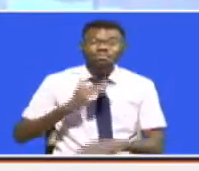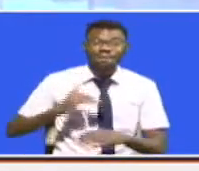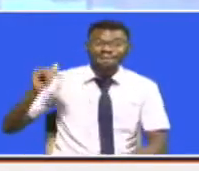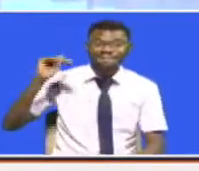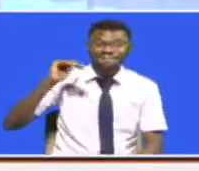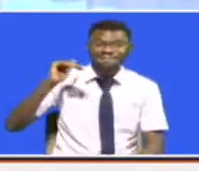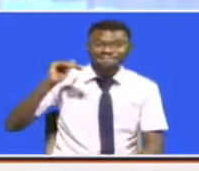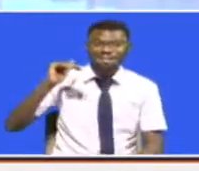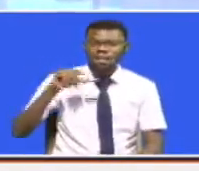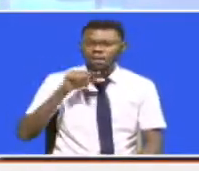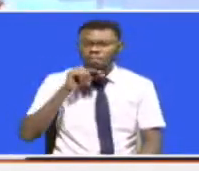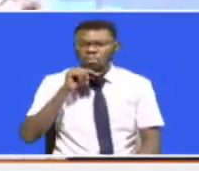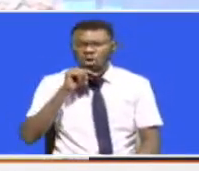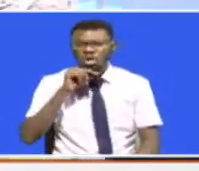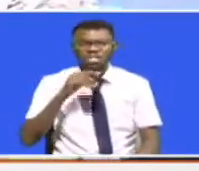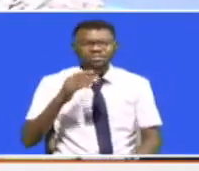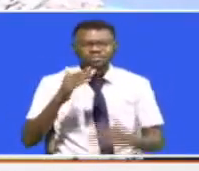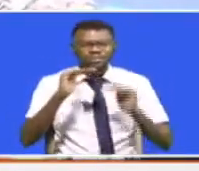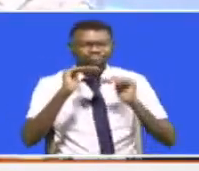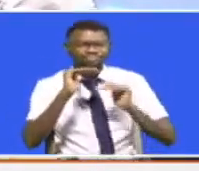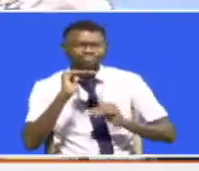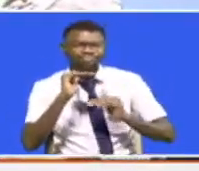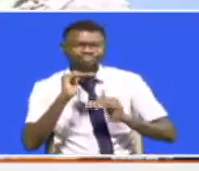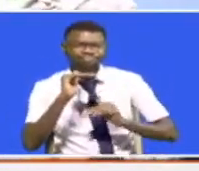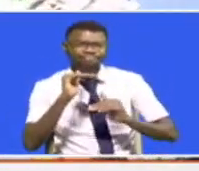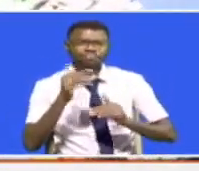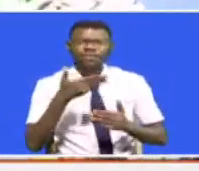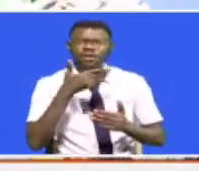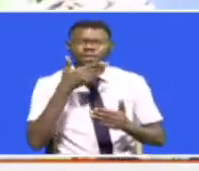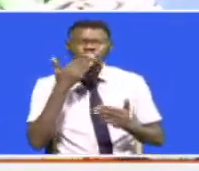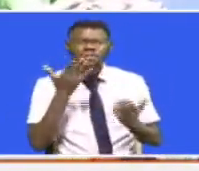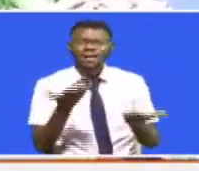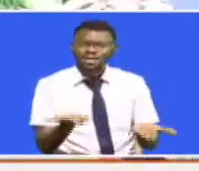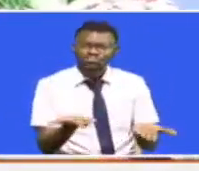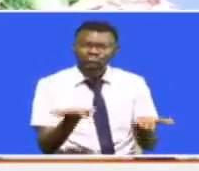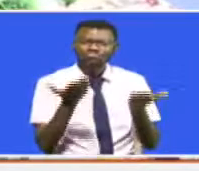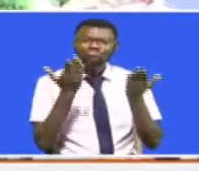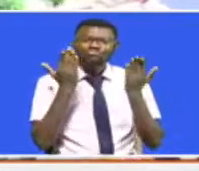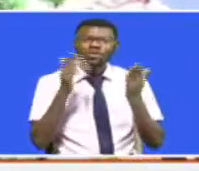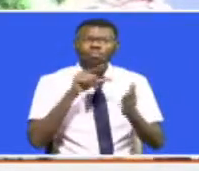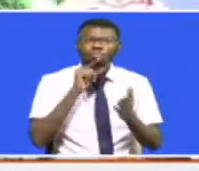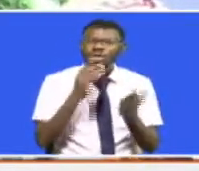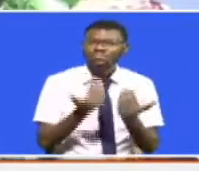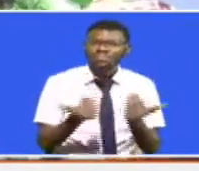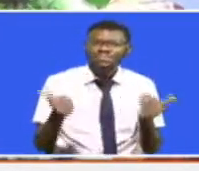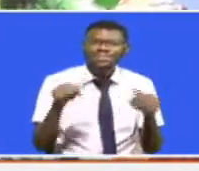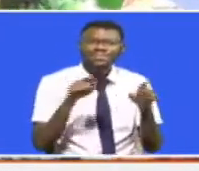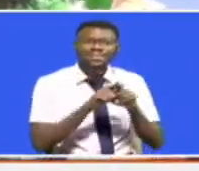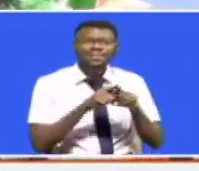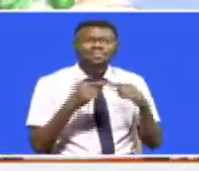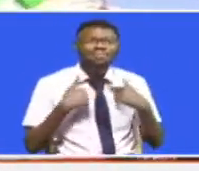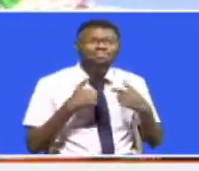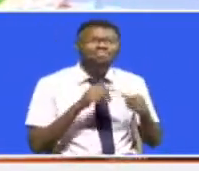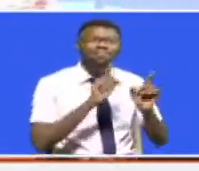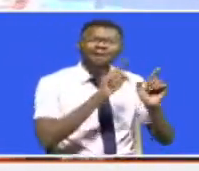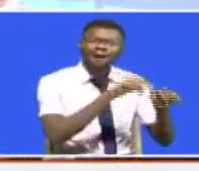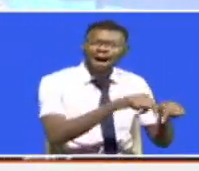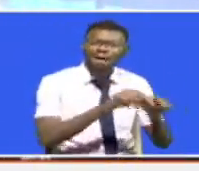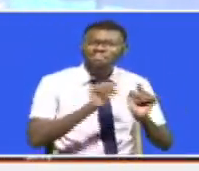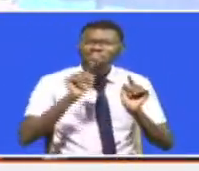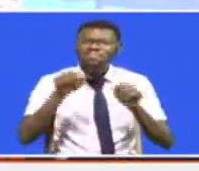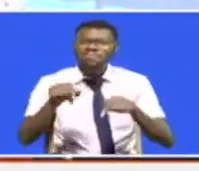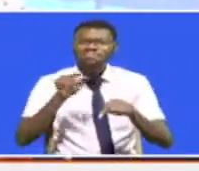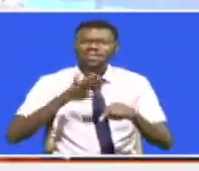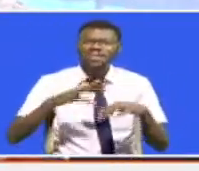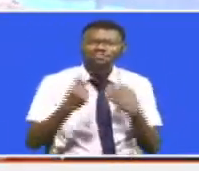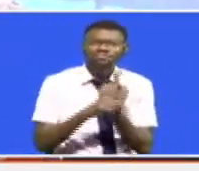wetu, please bring up the boy child as well. Kila mahali nikienda, mimi naenda kwa kanisa ya Katolika, hapa